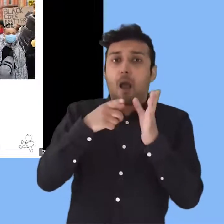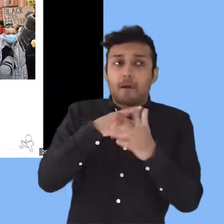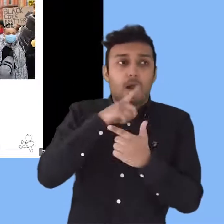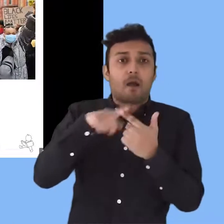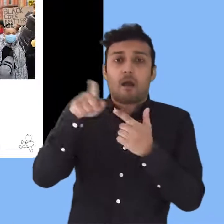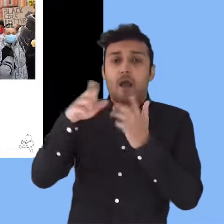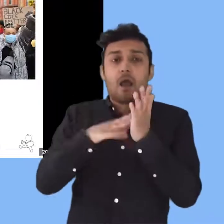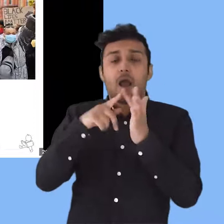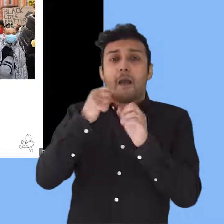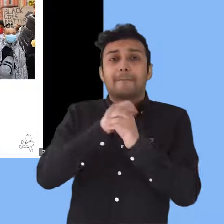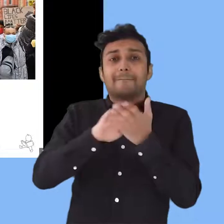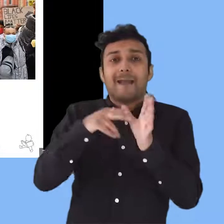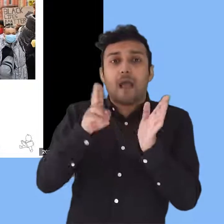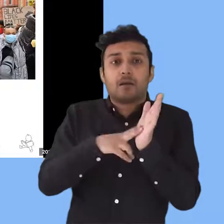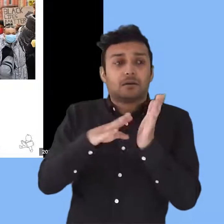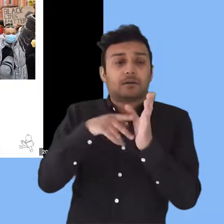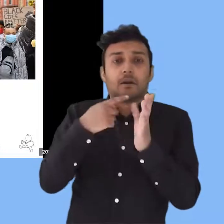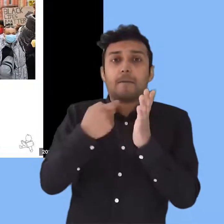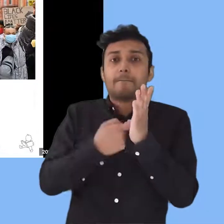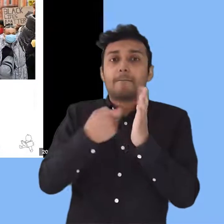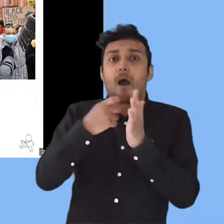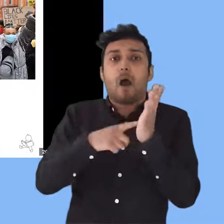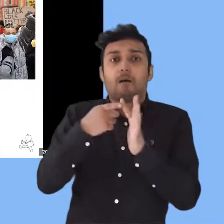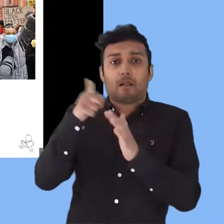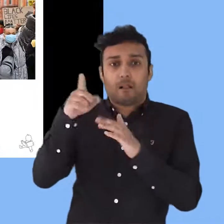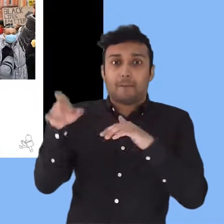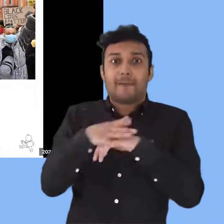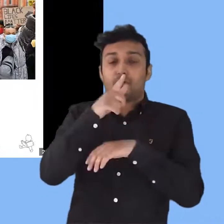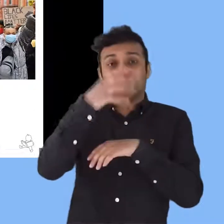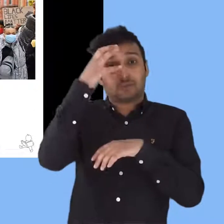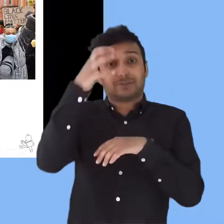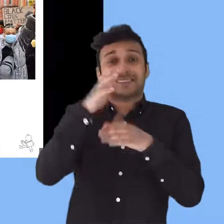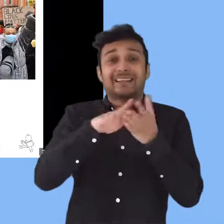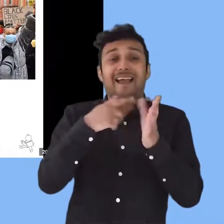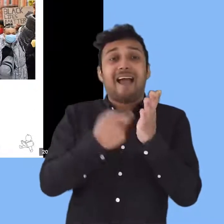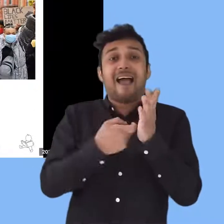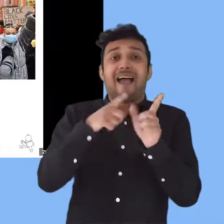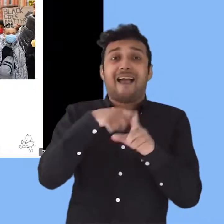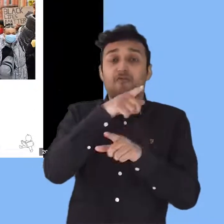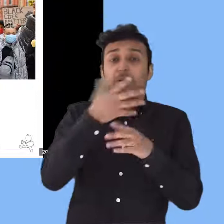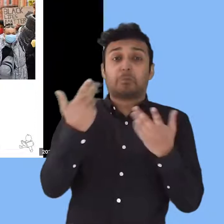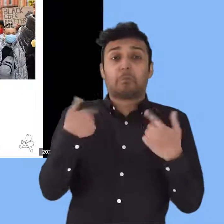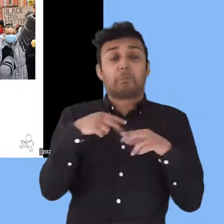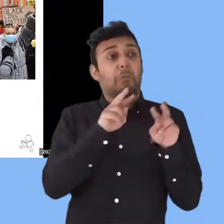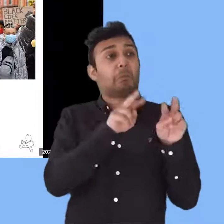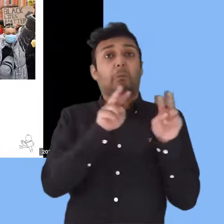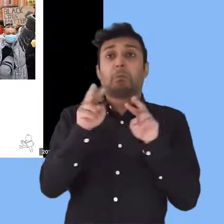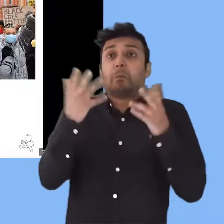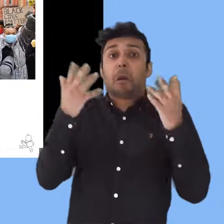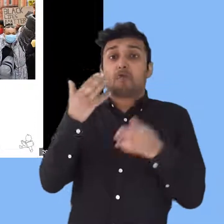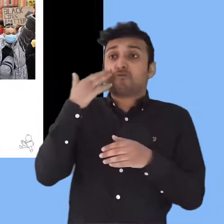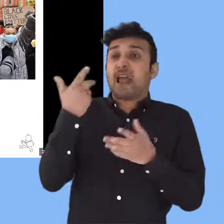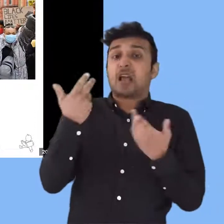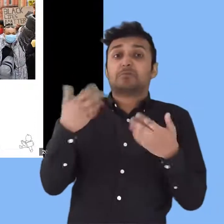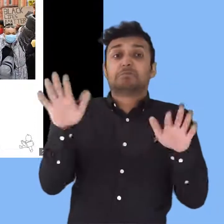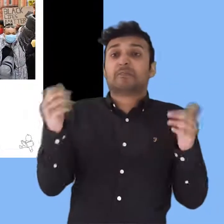Harry, that we may have transcended the conditions of race, that we lived in a now kind of multicultural society where race no longer mattered. I